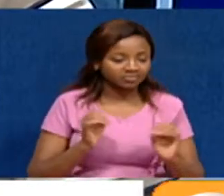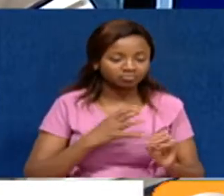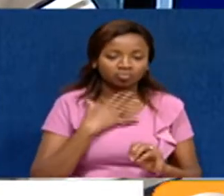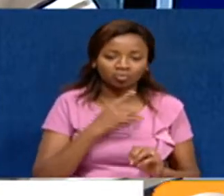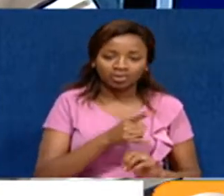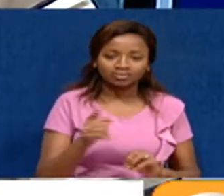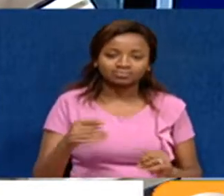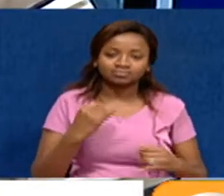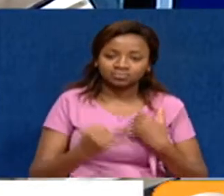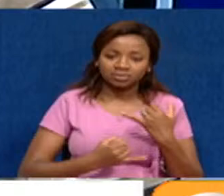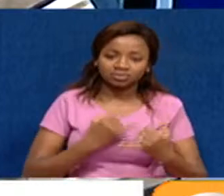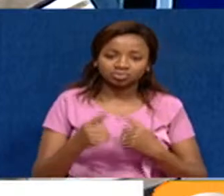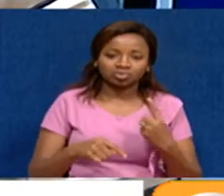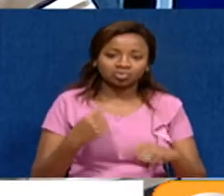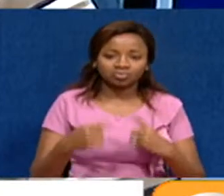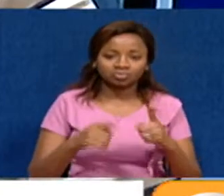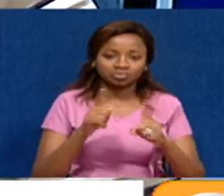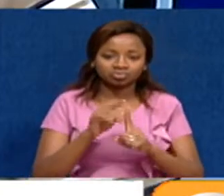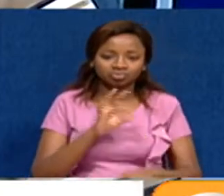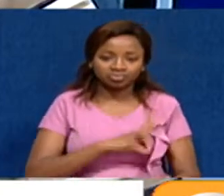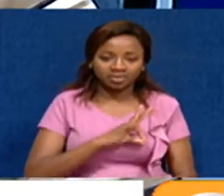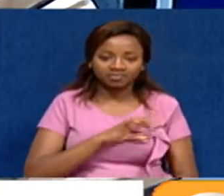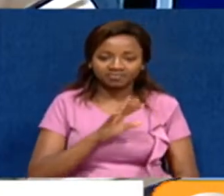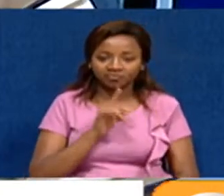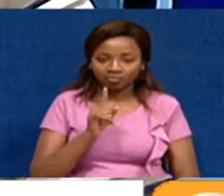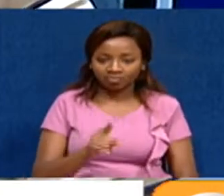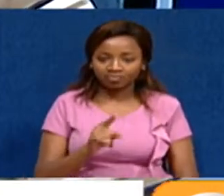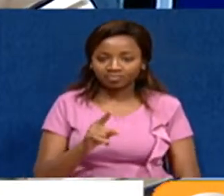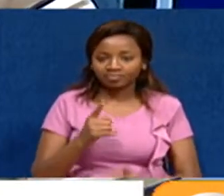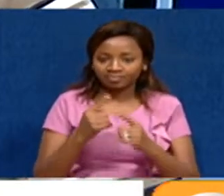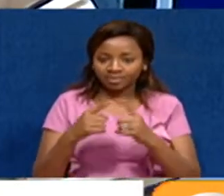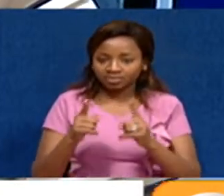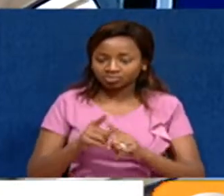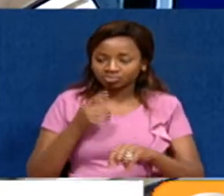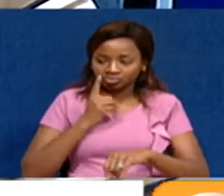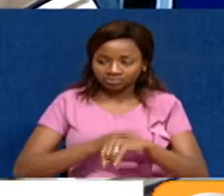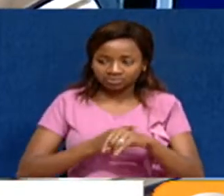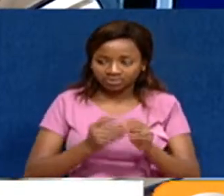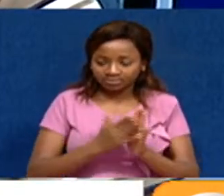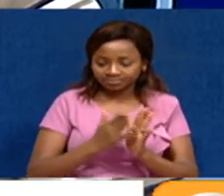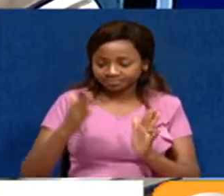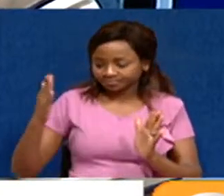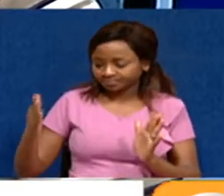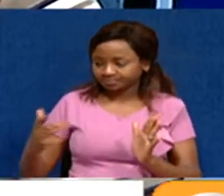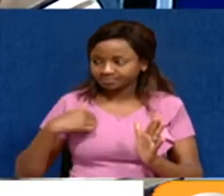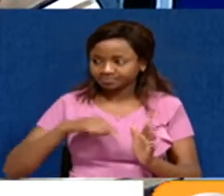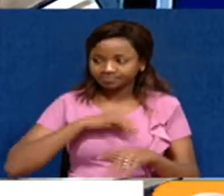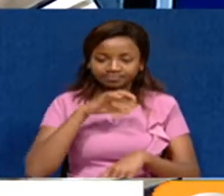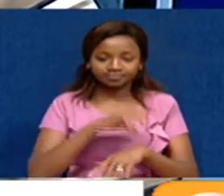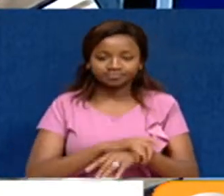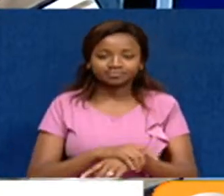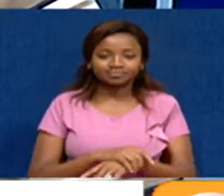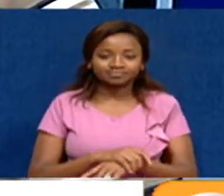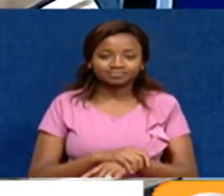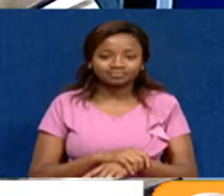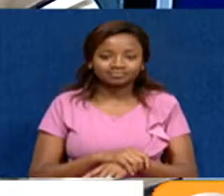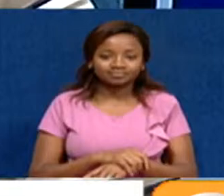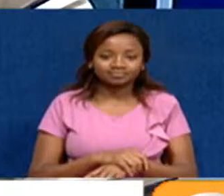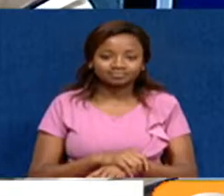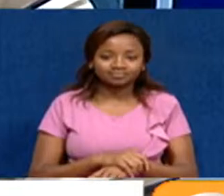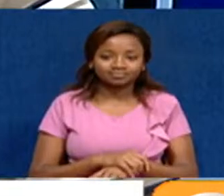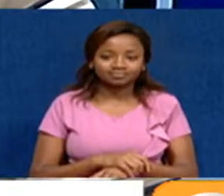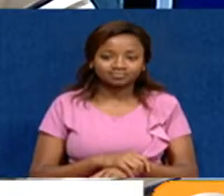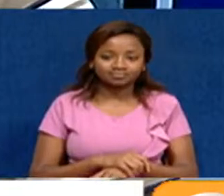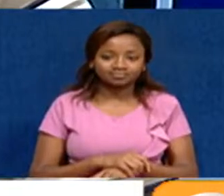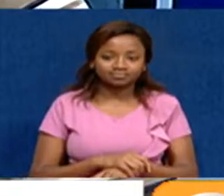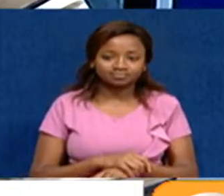benefit out of it. And I think the timeline that we were given is almost running out, and we